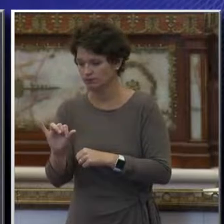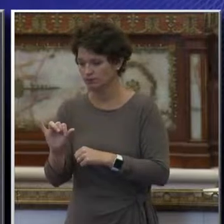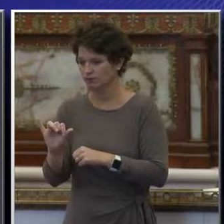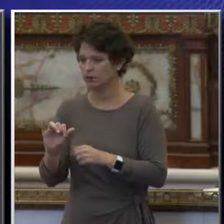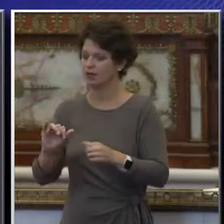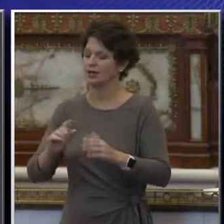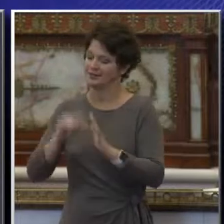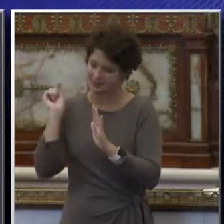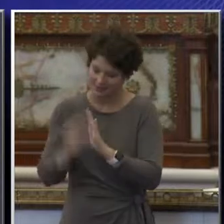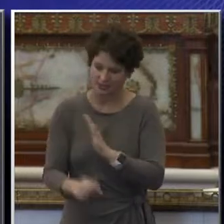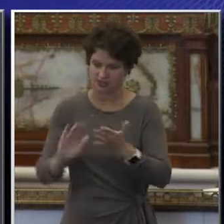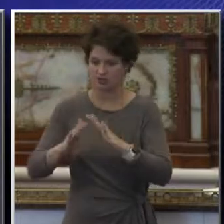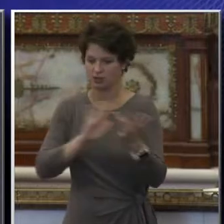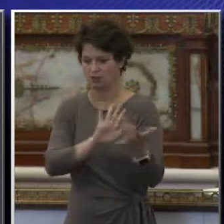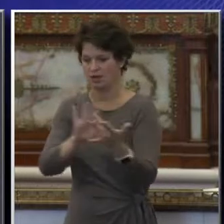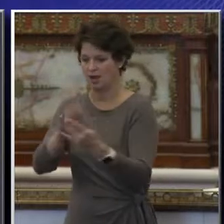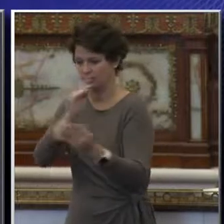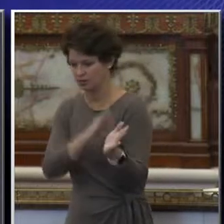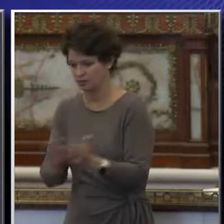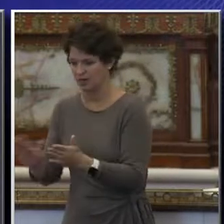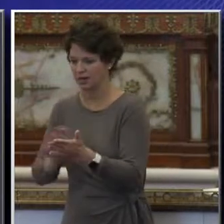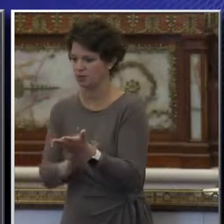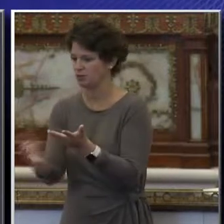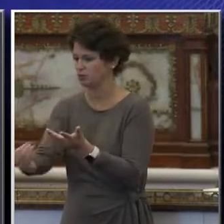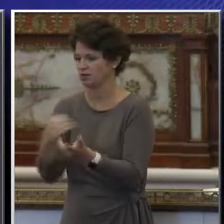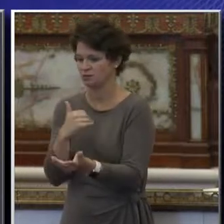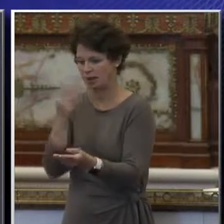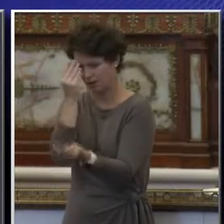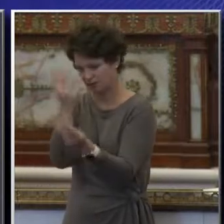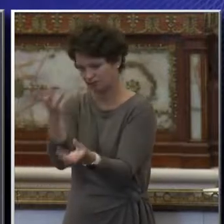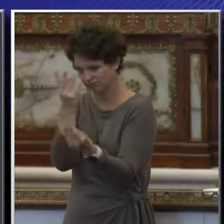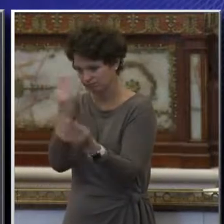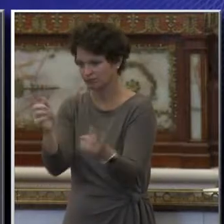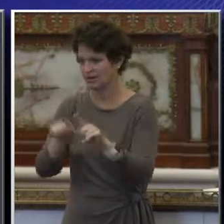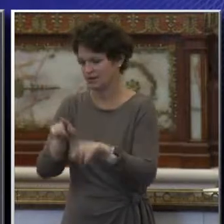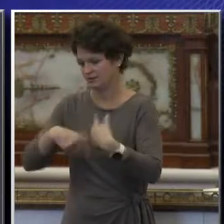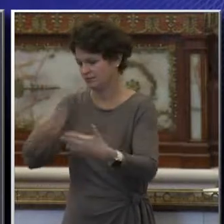community outreach plan and be completely transparent as we go through the process.